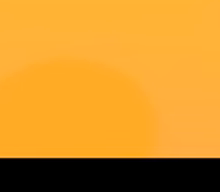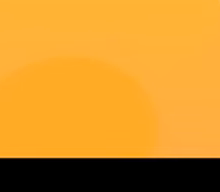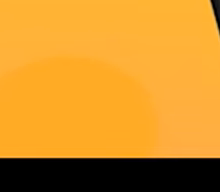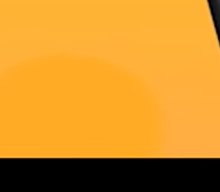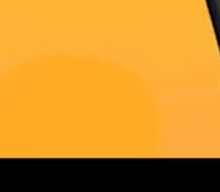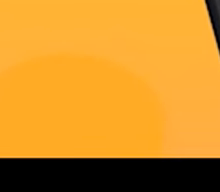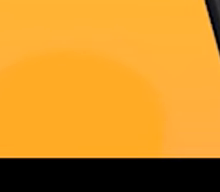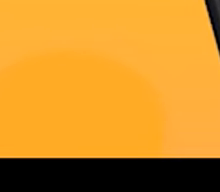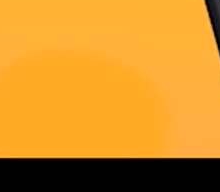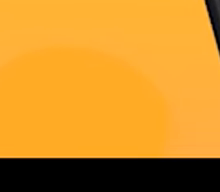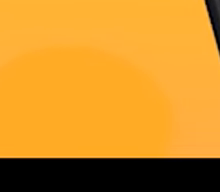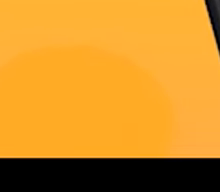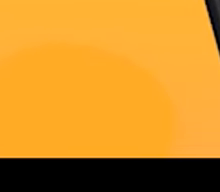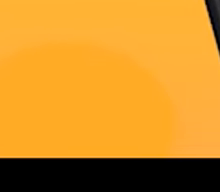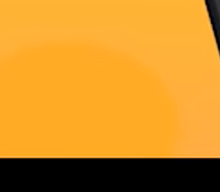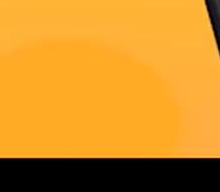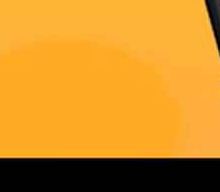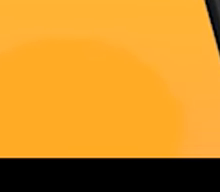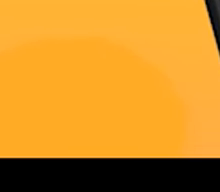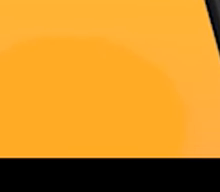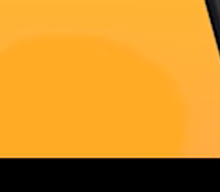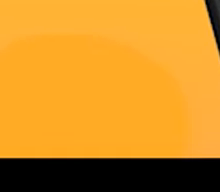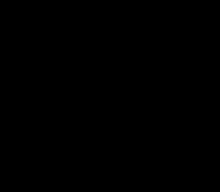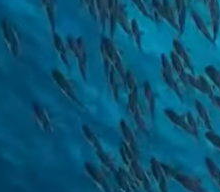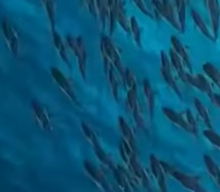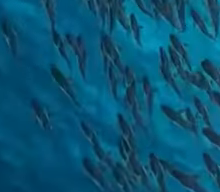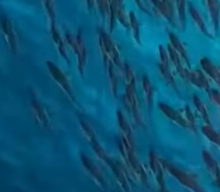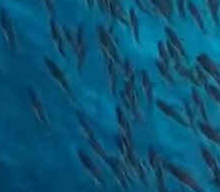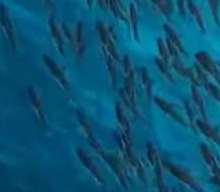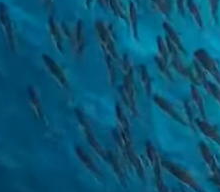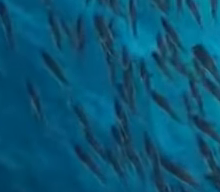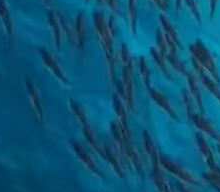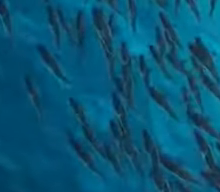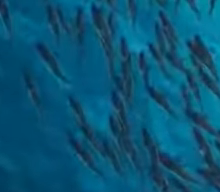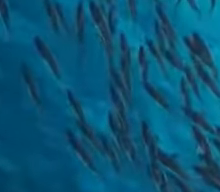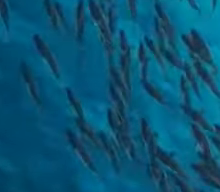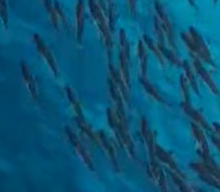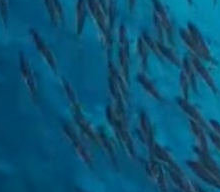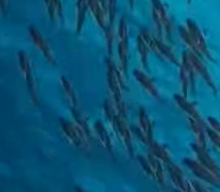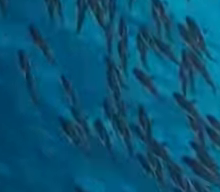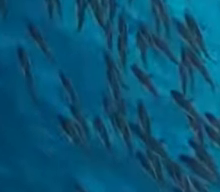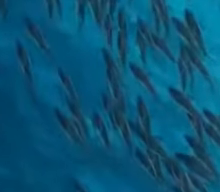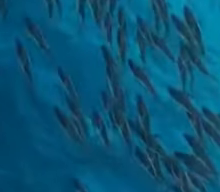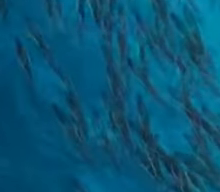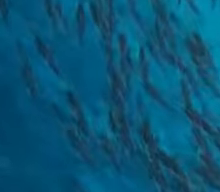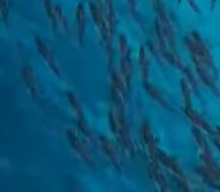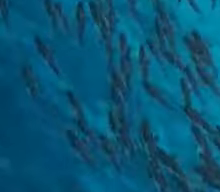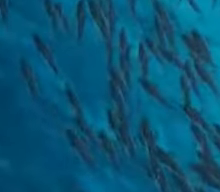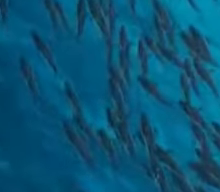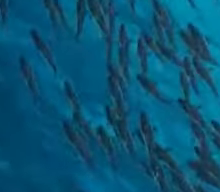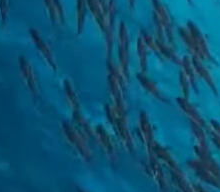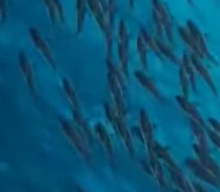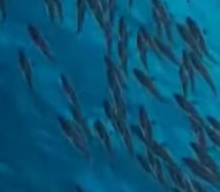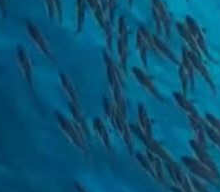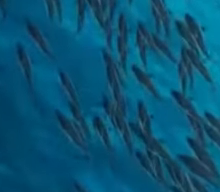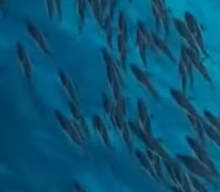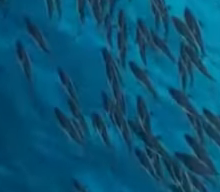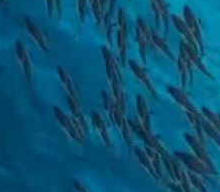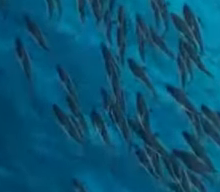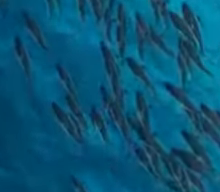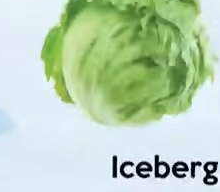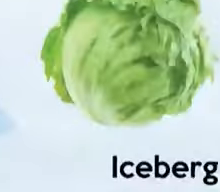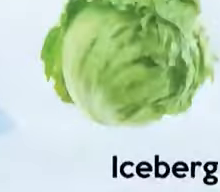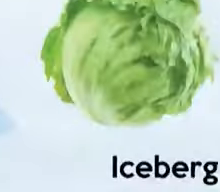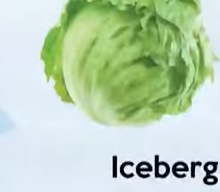easy as scan, pay, done. Get the best catch at Southern Food Basket with our great deals this Lenten